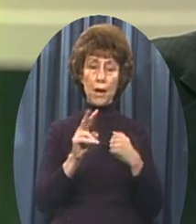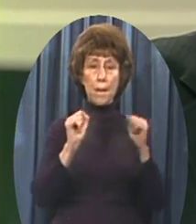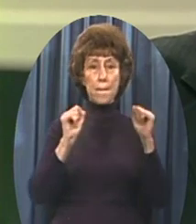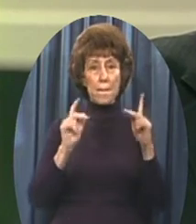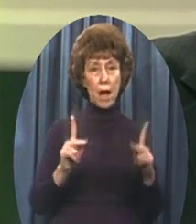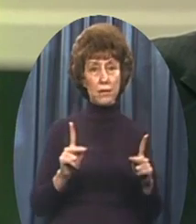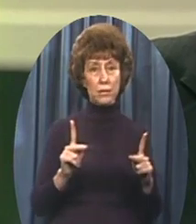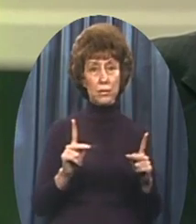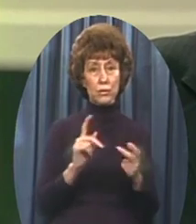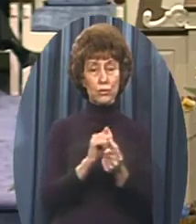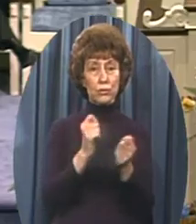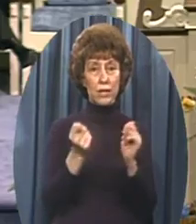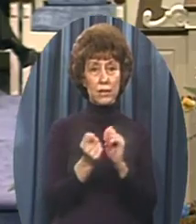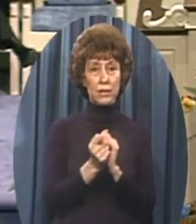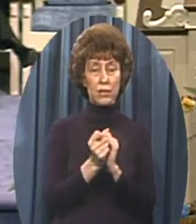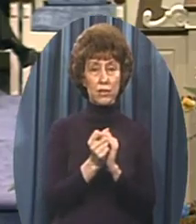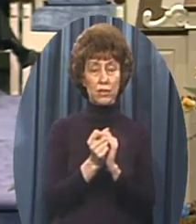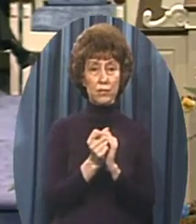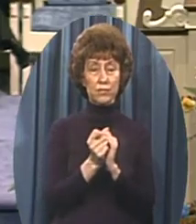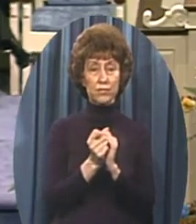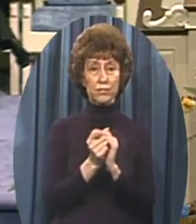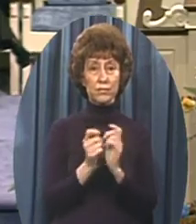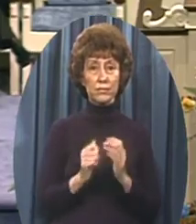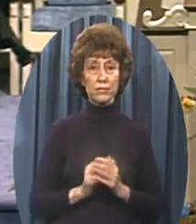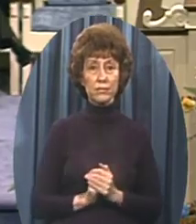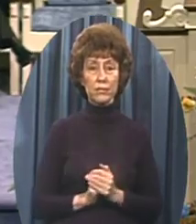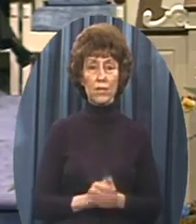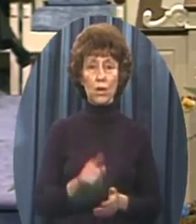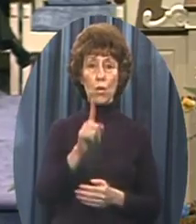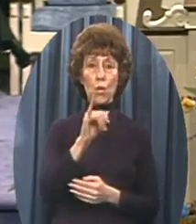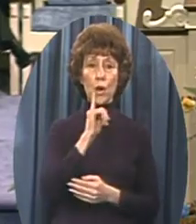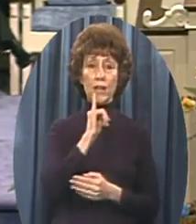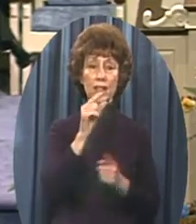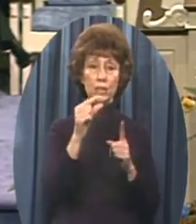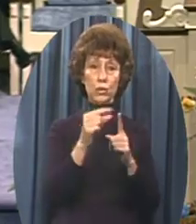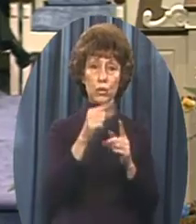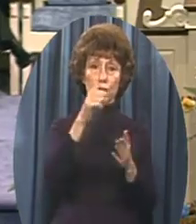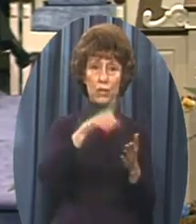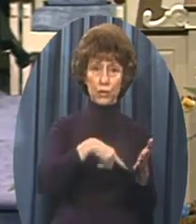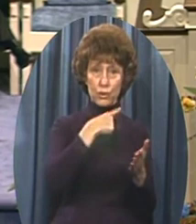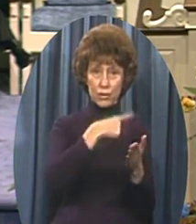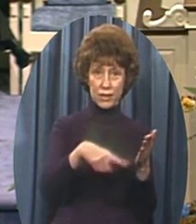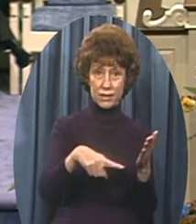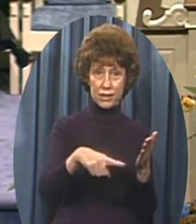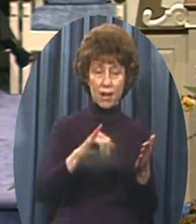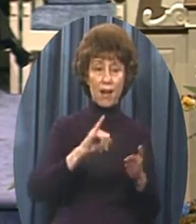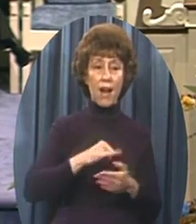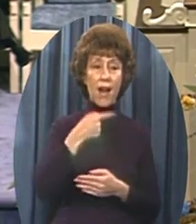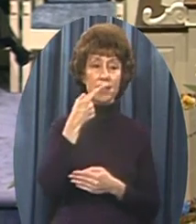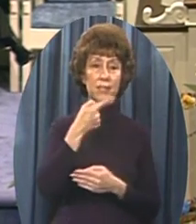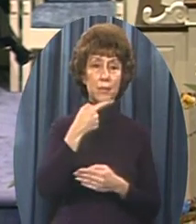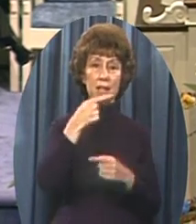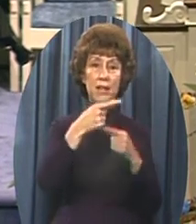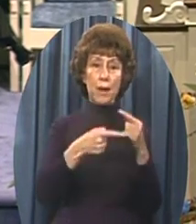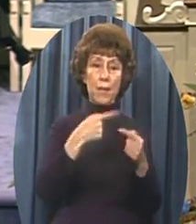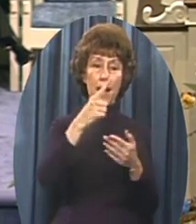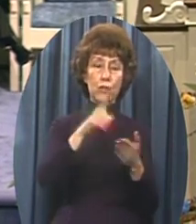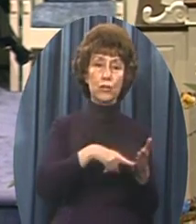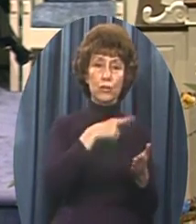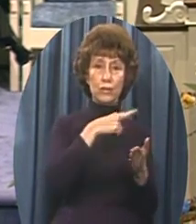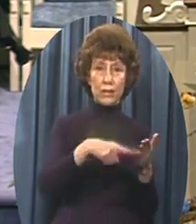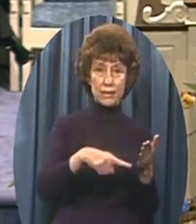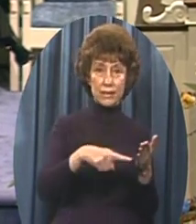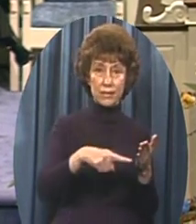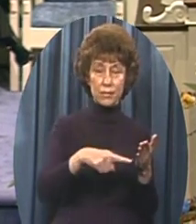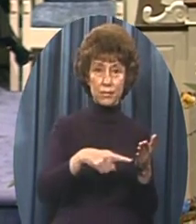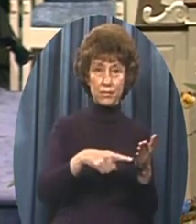word reproach. One is the word criticism. I speak as concerning criticism. The